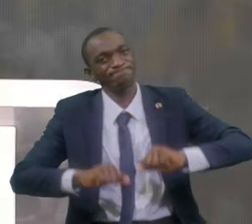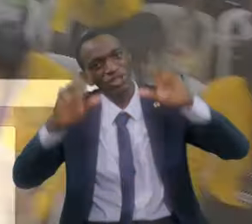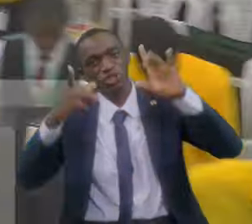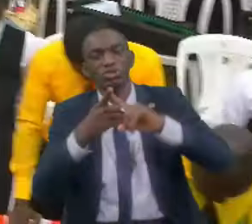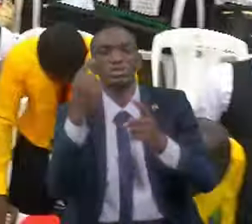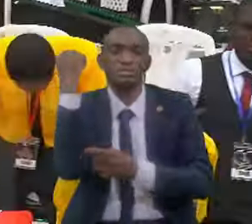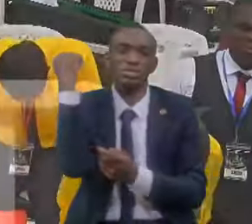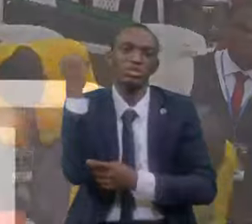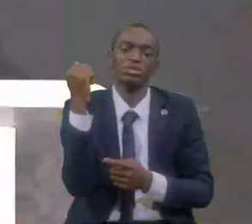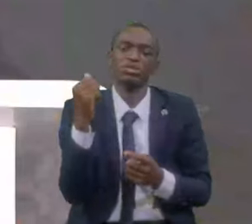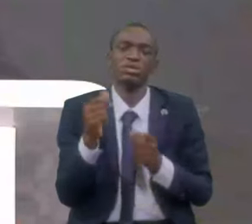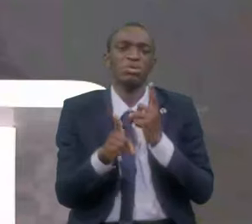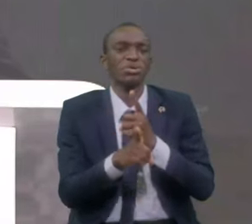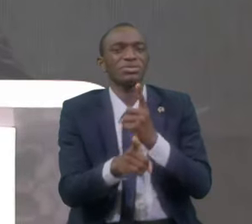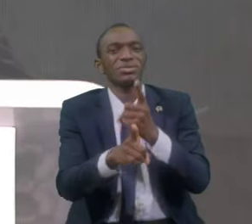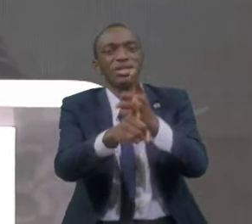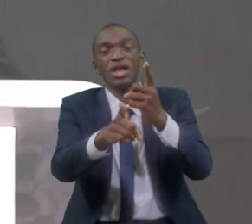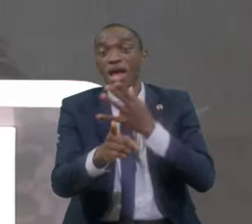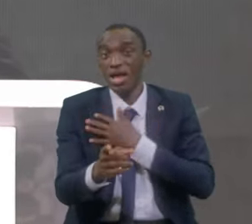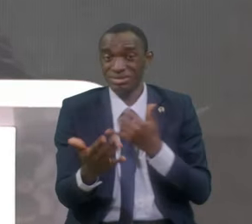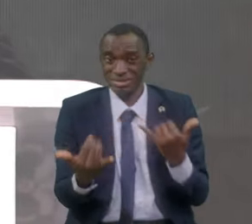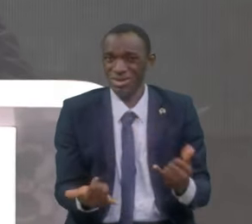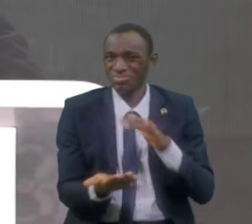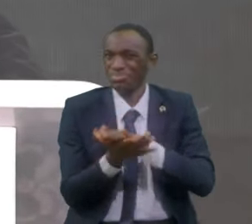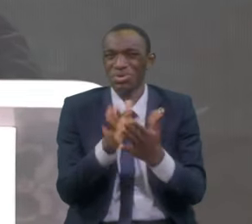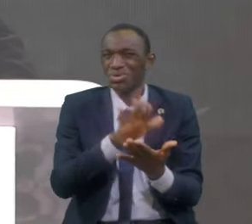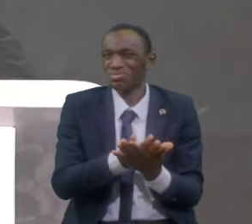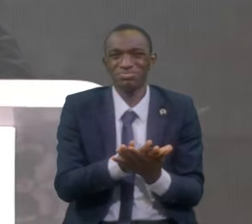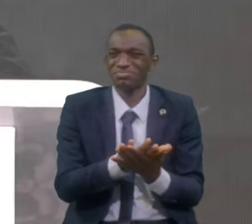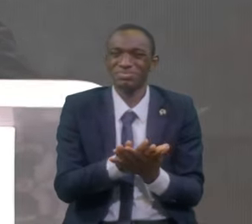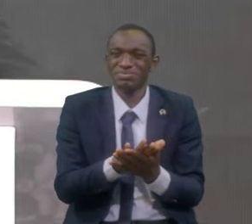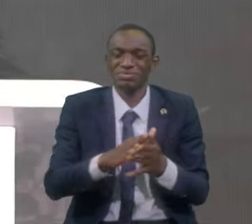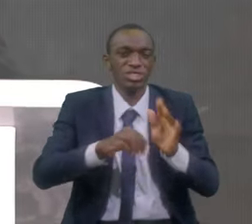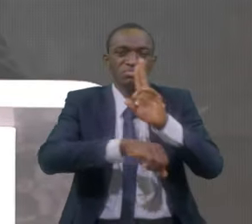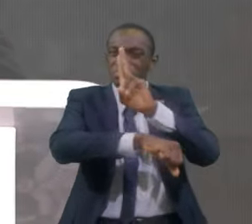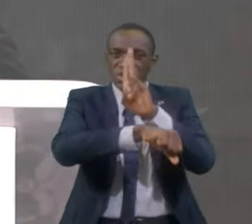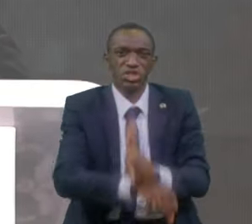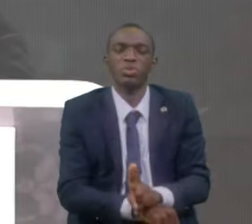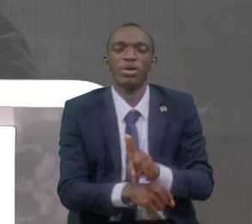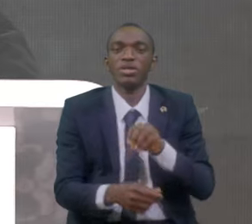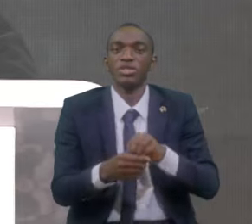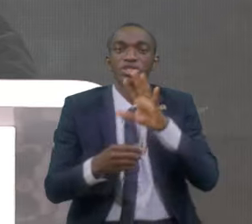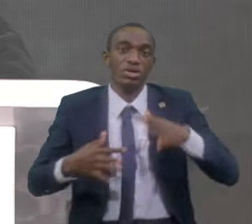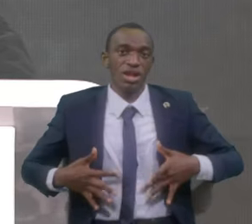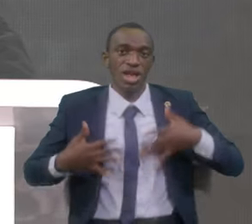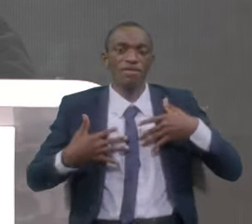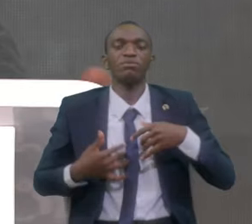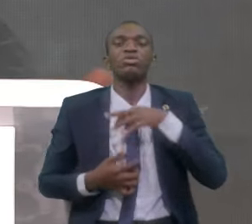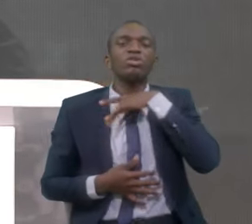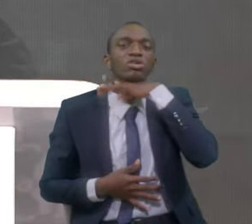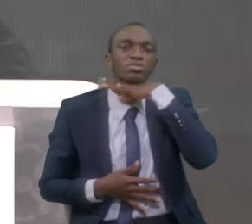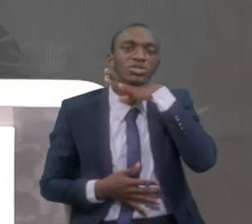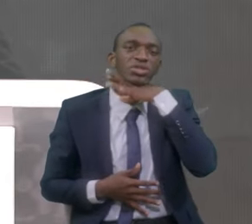frequently, and it has now become besetting sin, corruption,